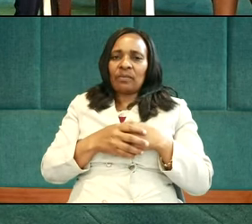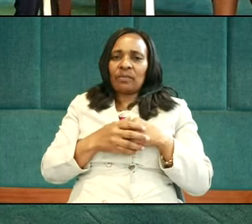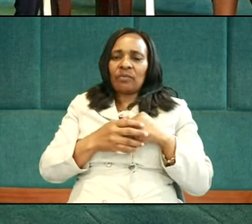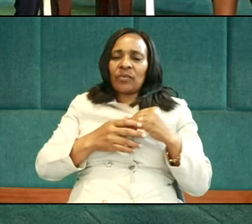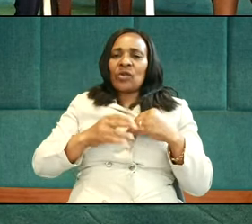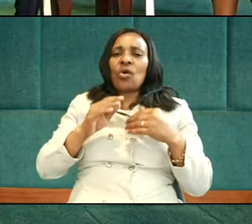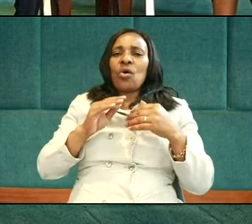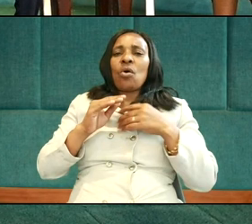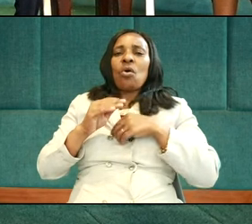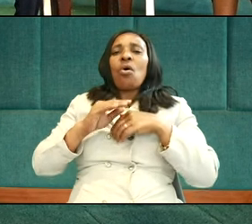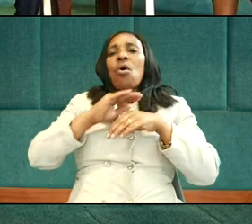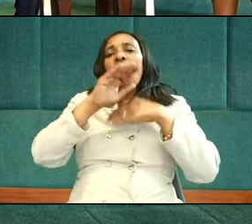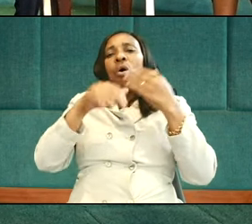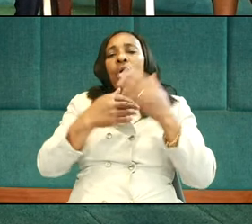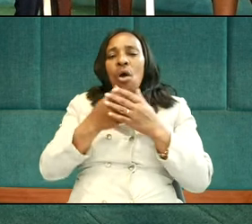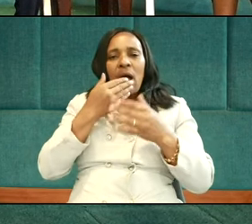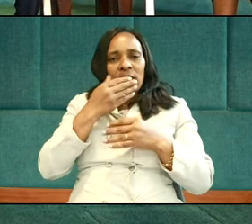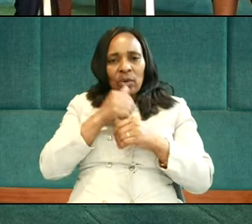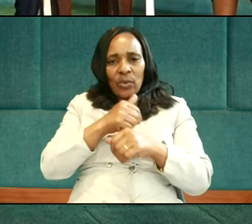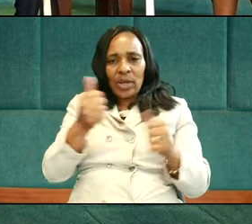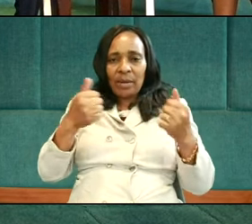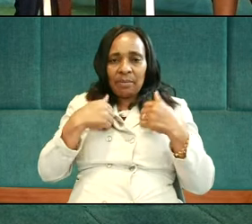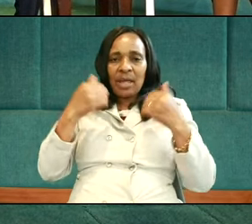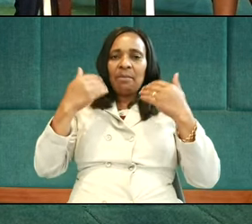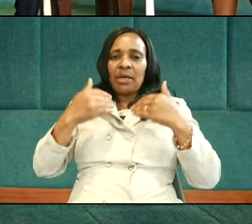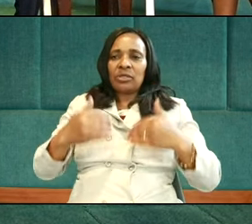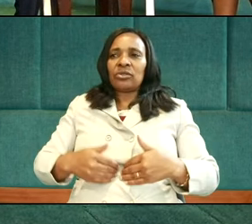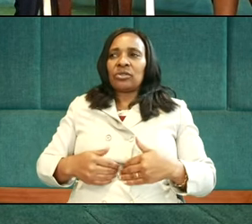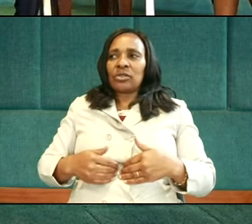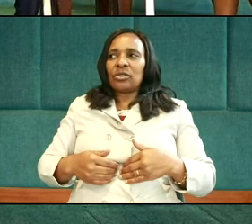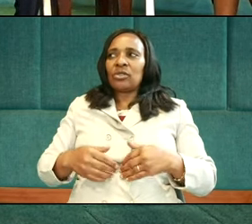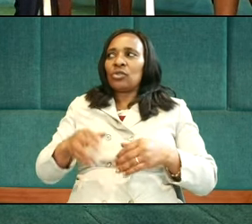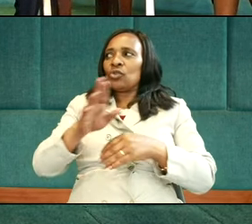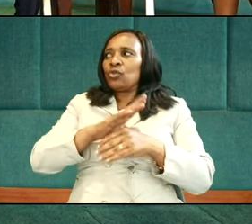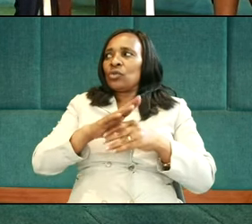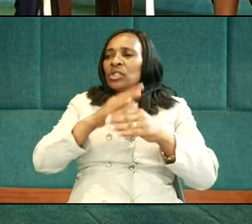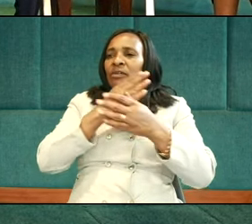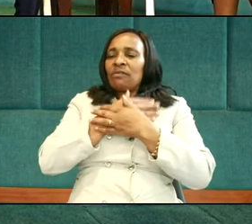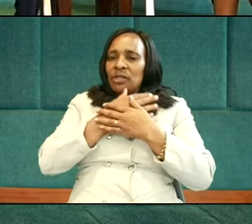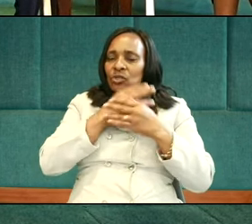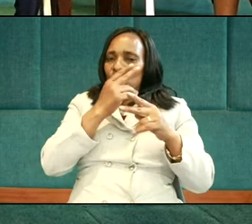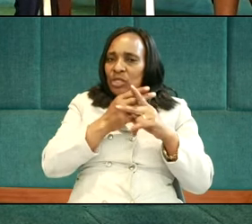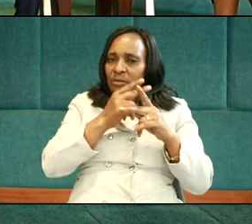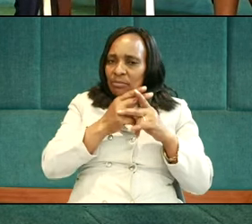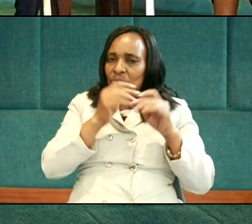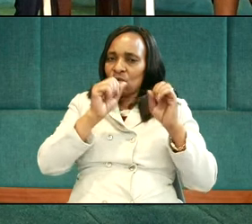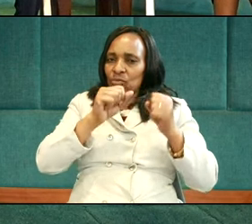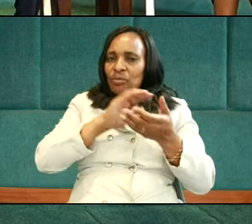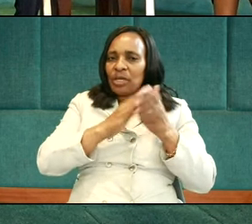Those are all really good answers. And I personally also think the friends that you keep can be an idol.